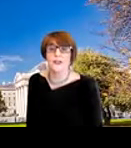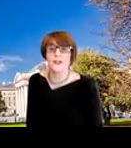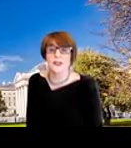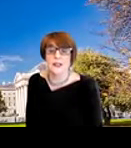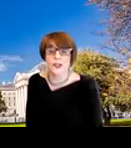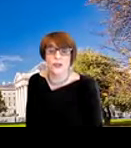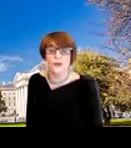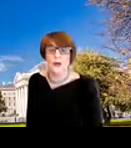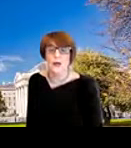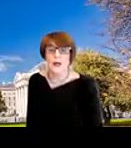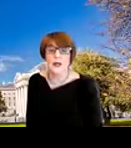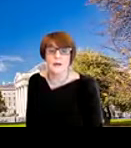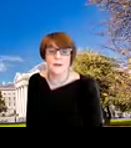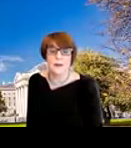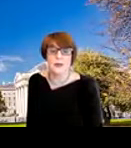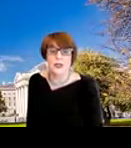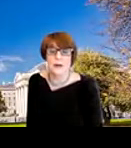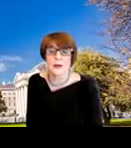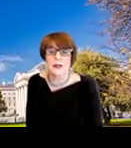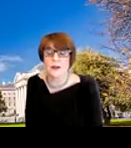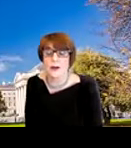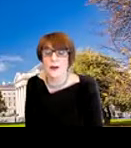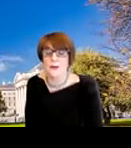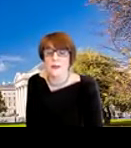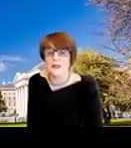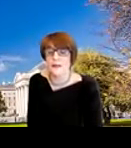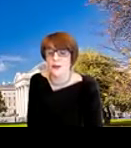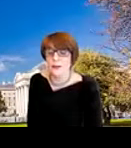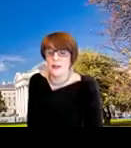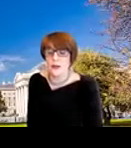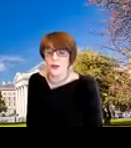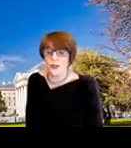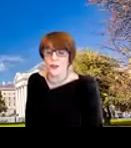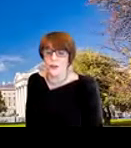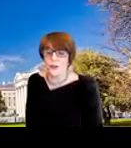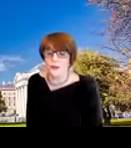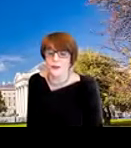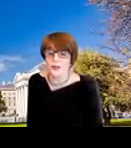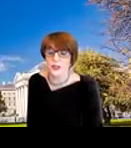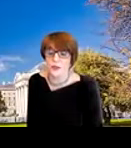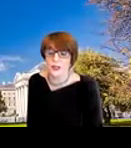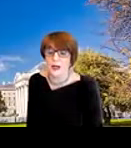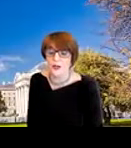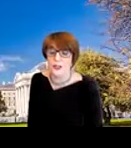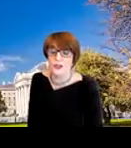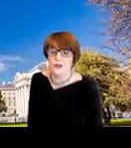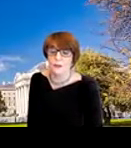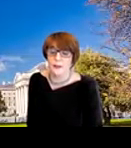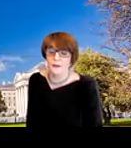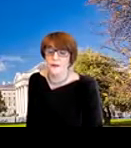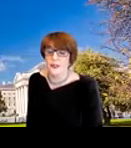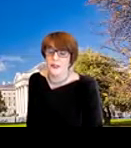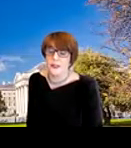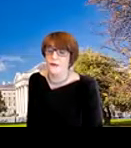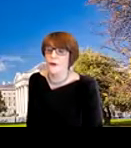of these 682, a kind of pretty much equal amounts of males and females. All age groups were represented, with the largest age group in